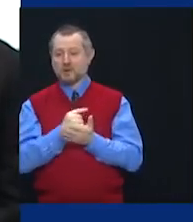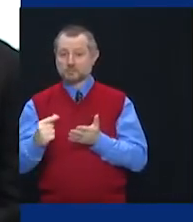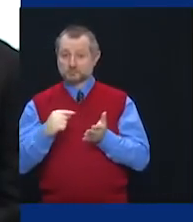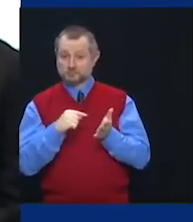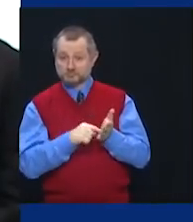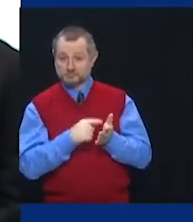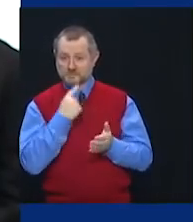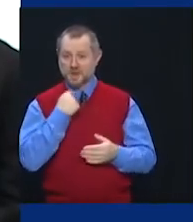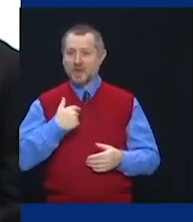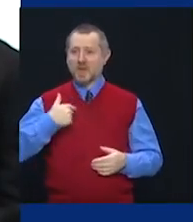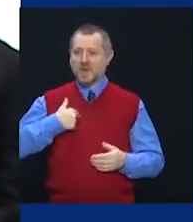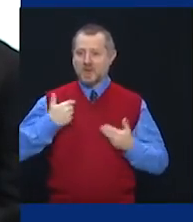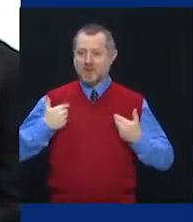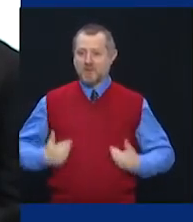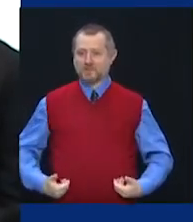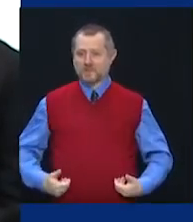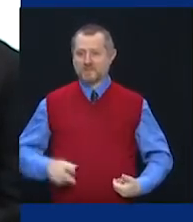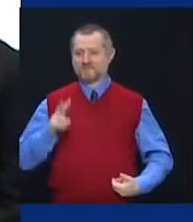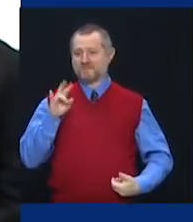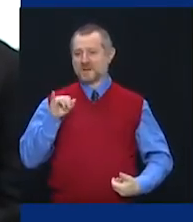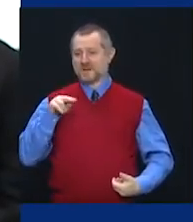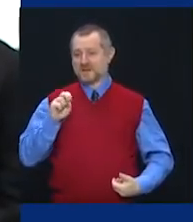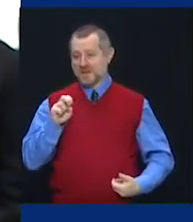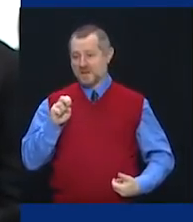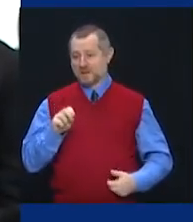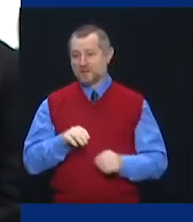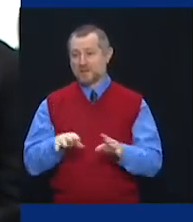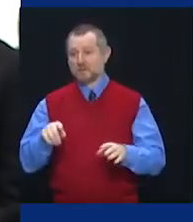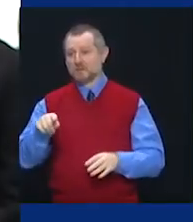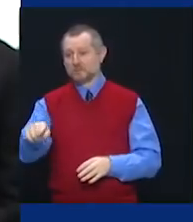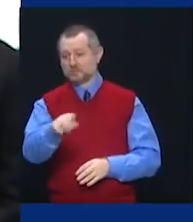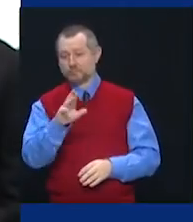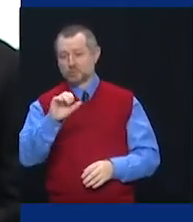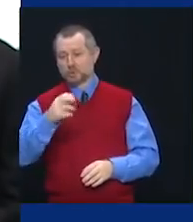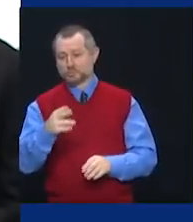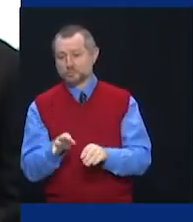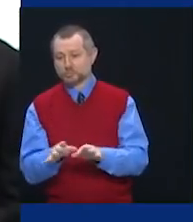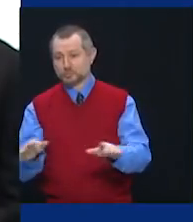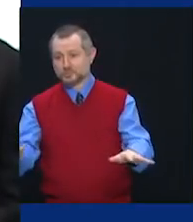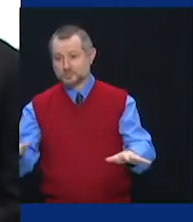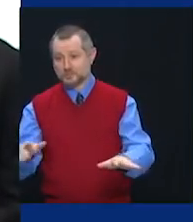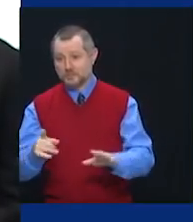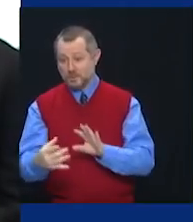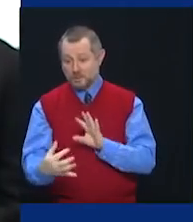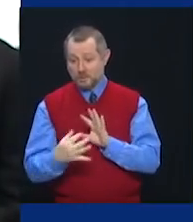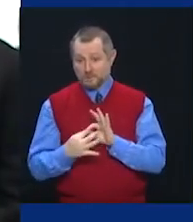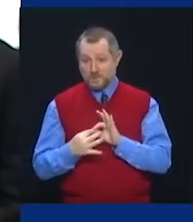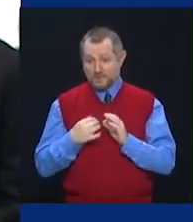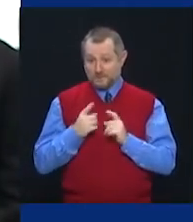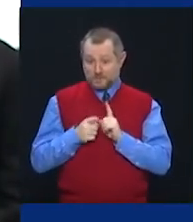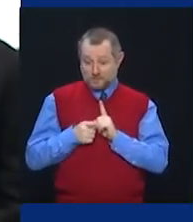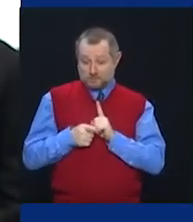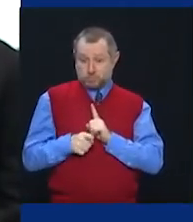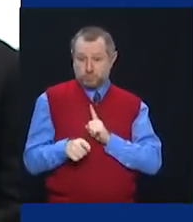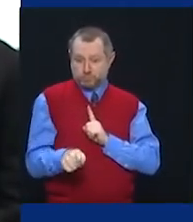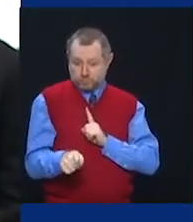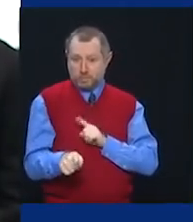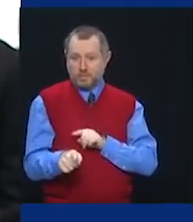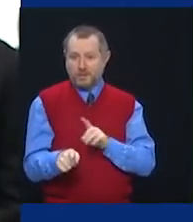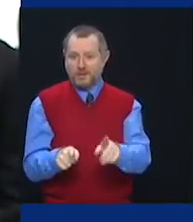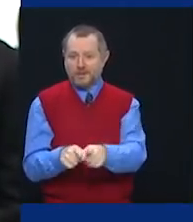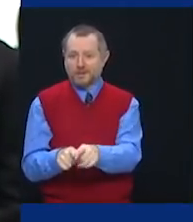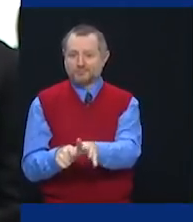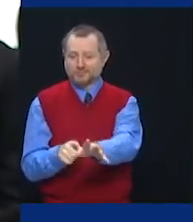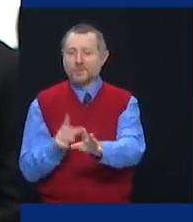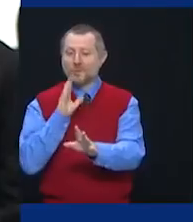the vine, you are the branches. If you remain in me and I in you, you will bear much